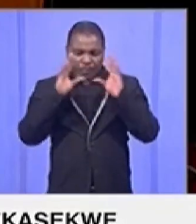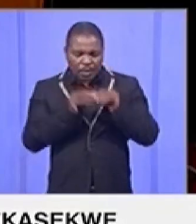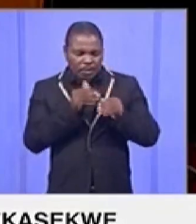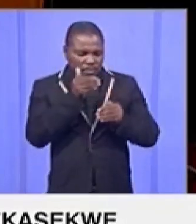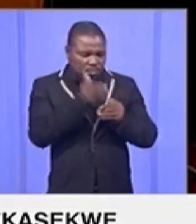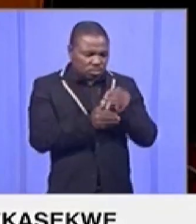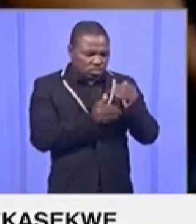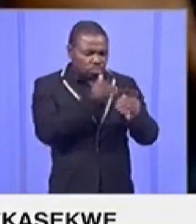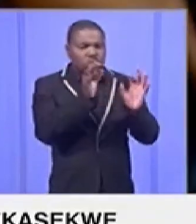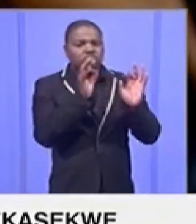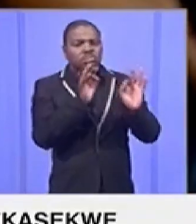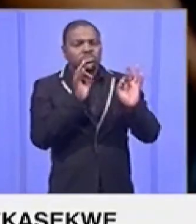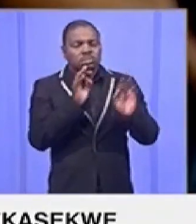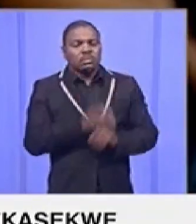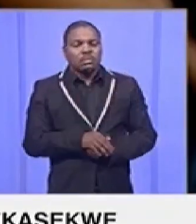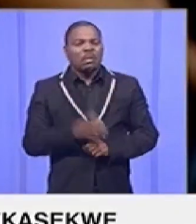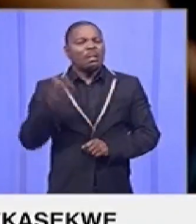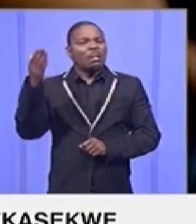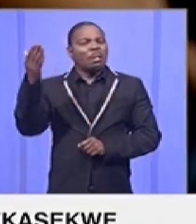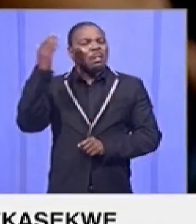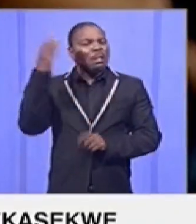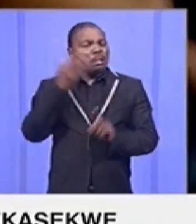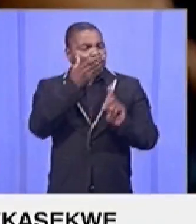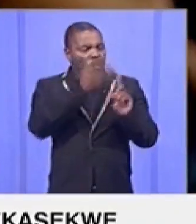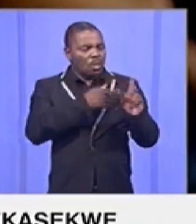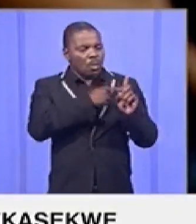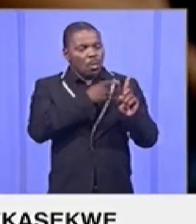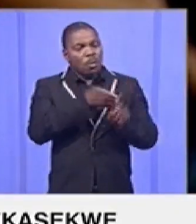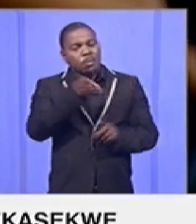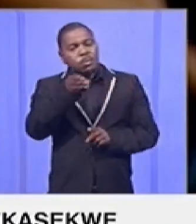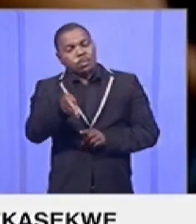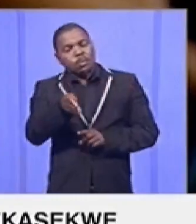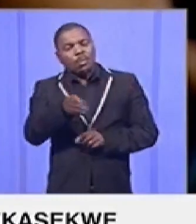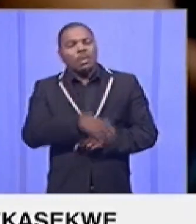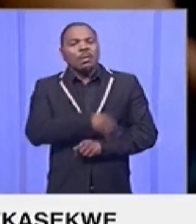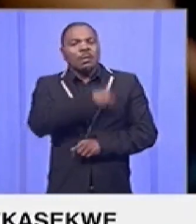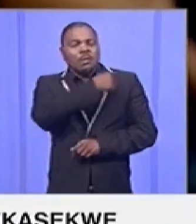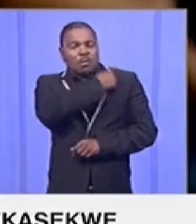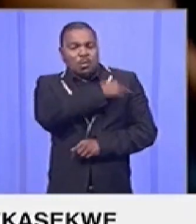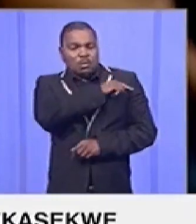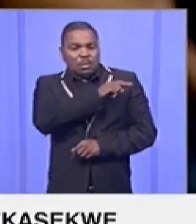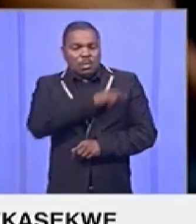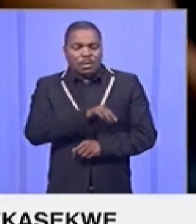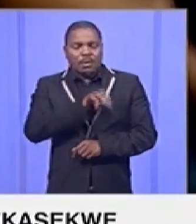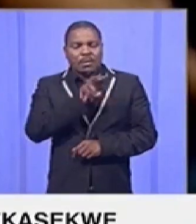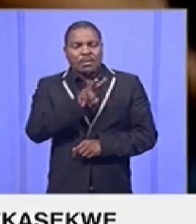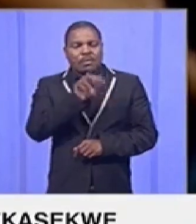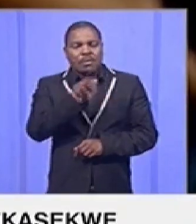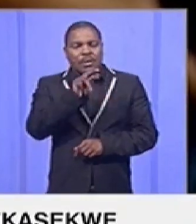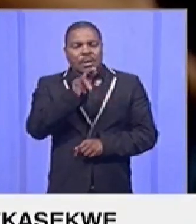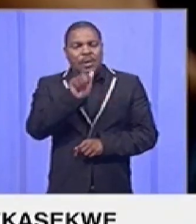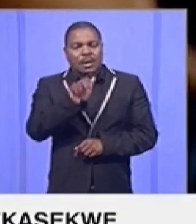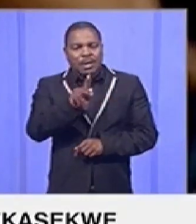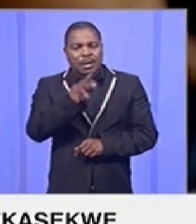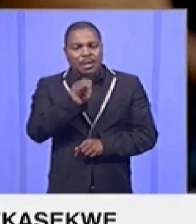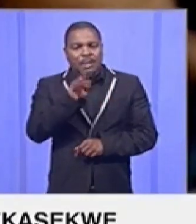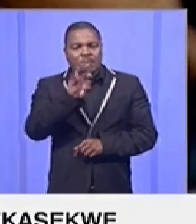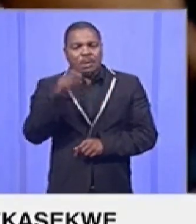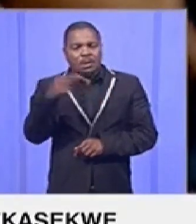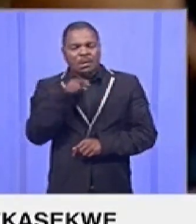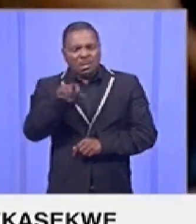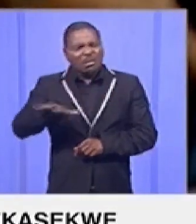lolameng. Mafe o ne mo nakong e fetileng a amogelwa kwa bookelong jwa Falkenberg, e leng lefelo la tlwaelo la go sekaseka maemo